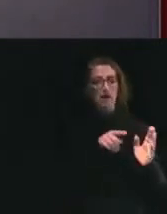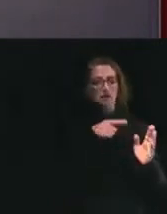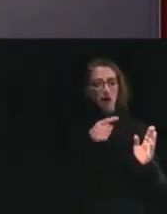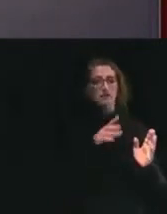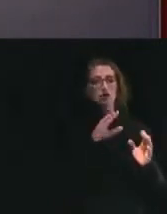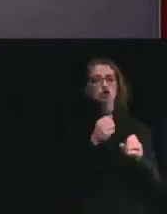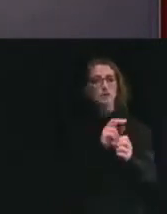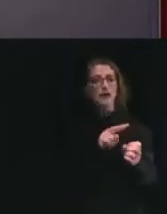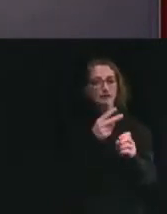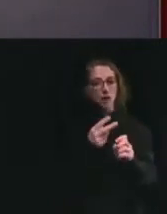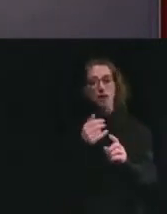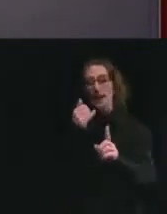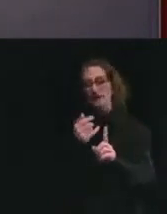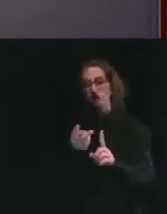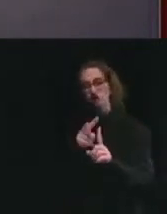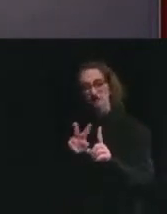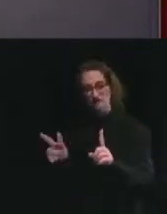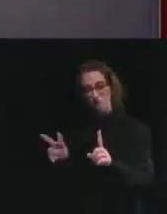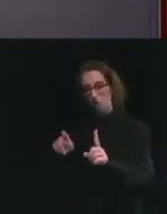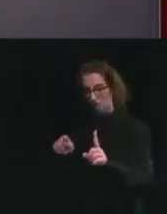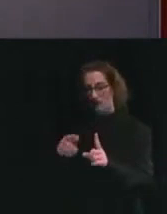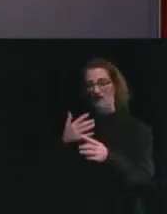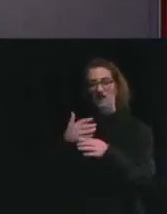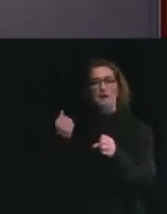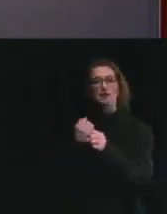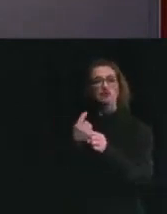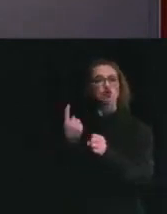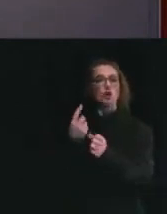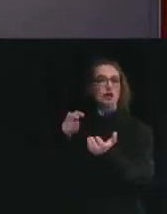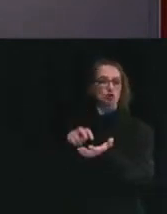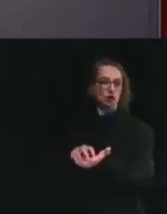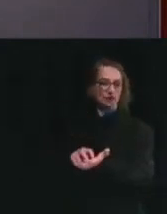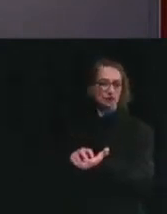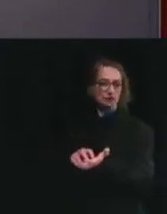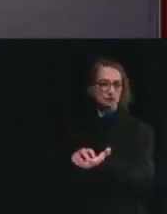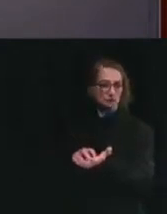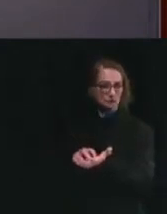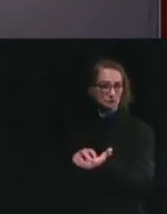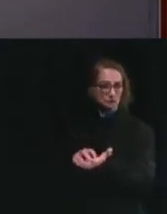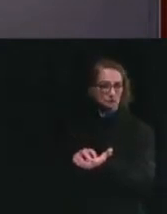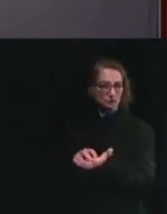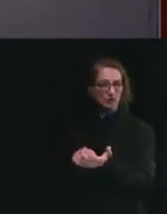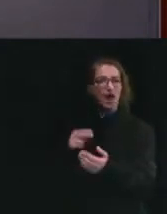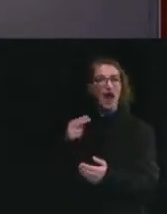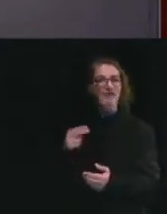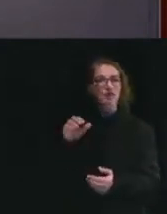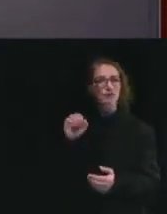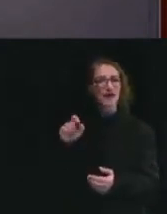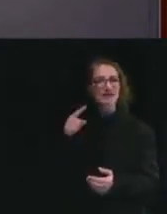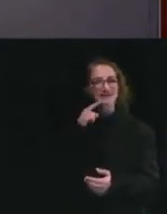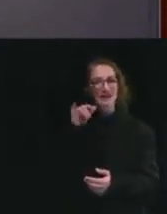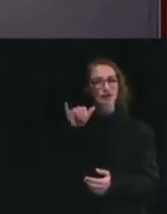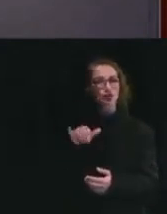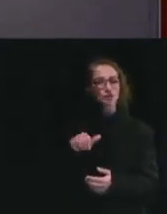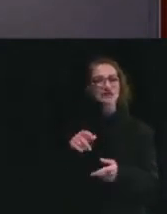the first two weeks as a part-time employee, and then you changed your jobs. In the last 2 weeks, you worked on a freelance